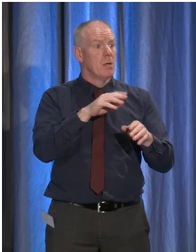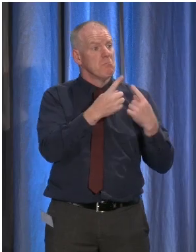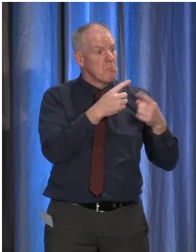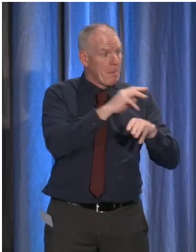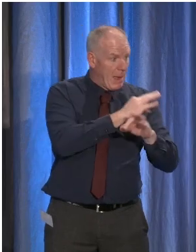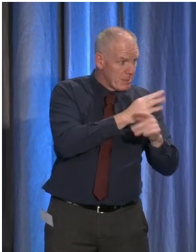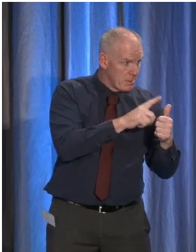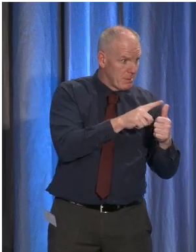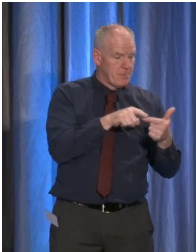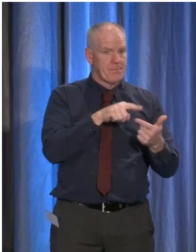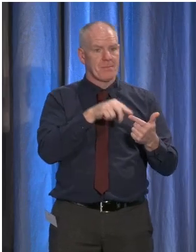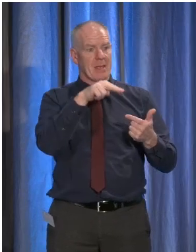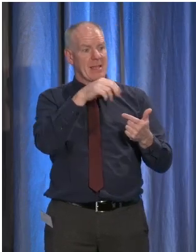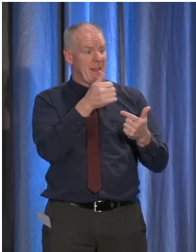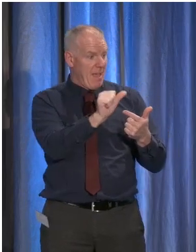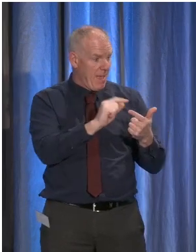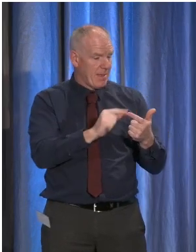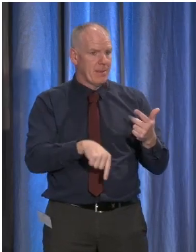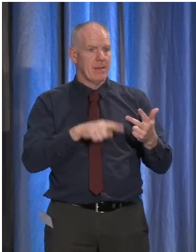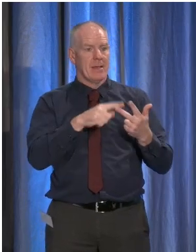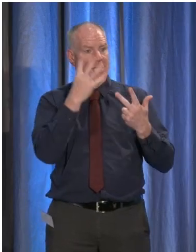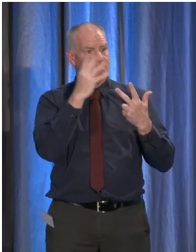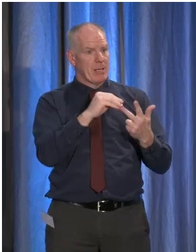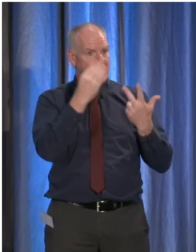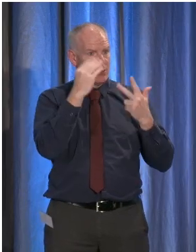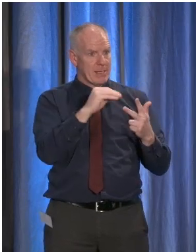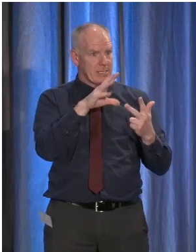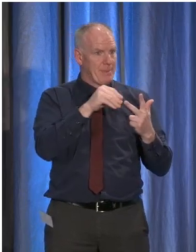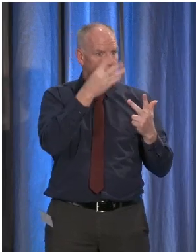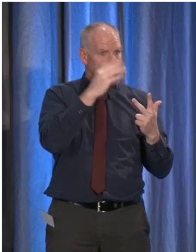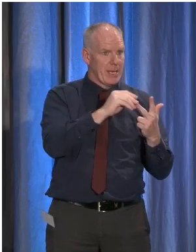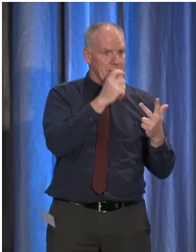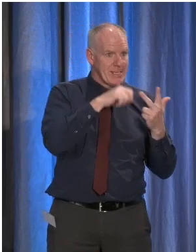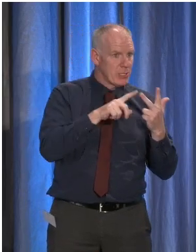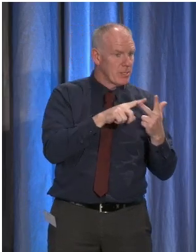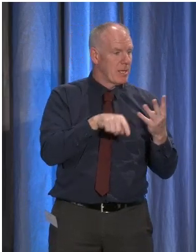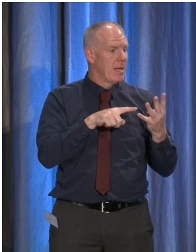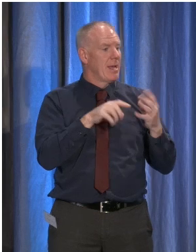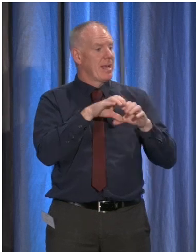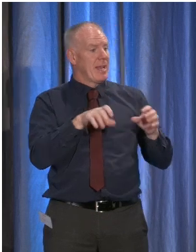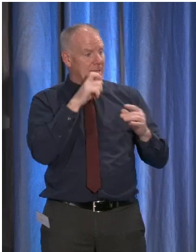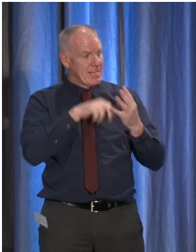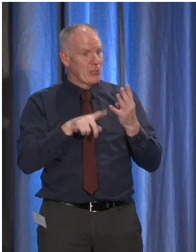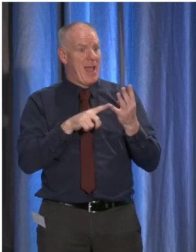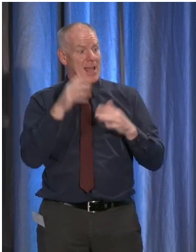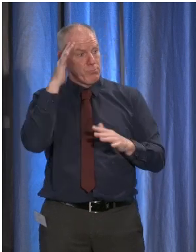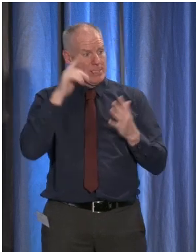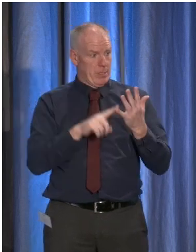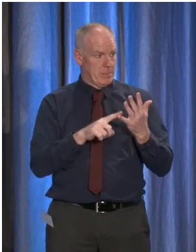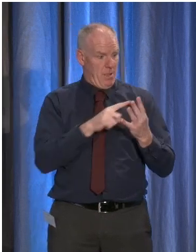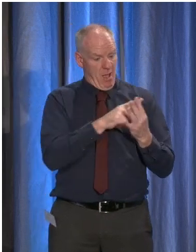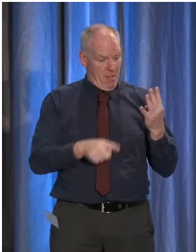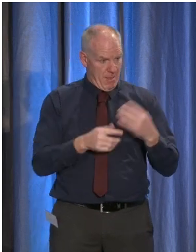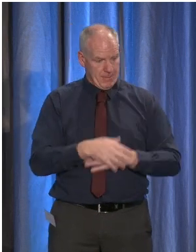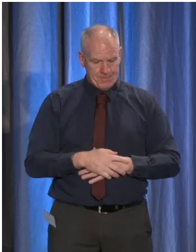they engaged with SNAs, special educational teachers, CAS teachers, and of course, principals. When it came